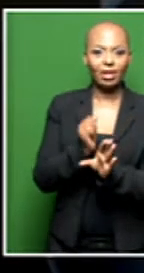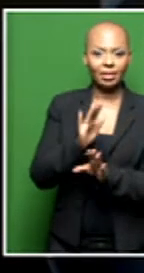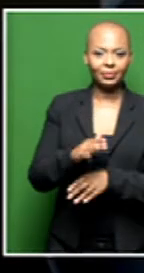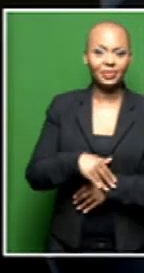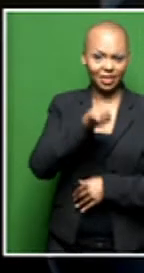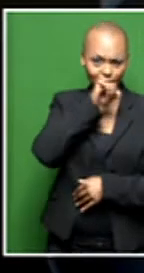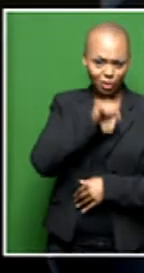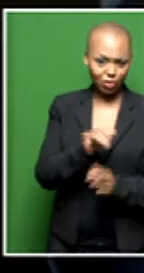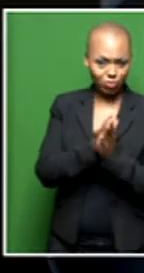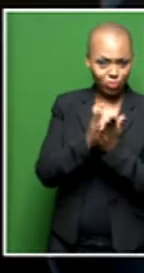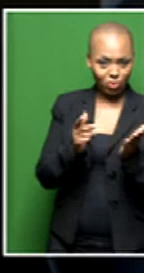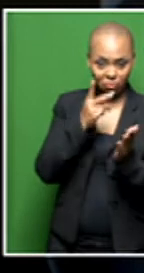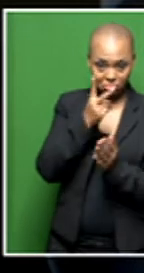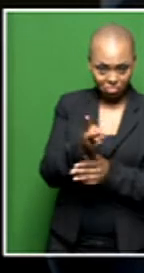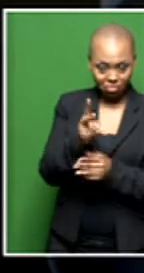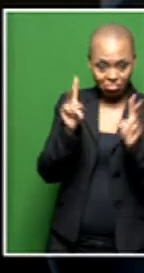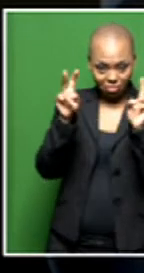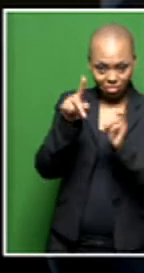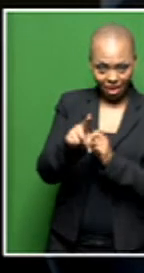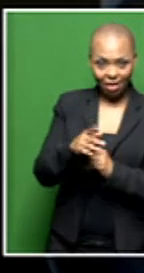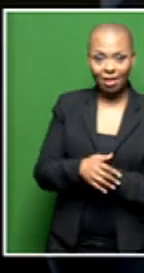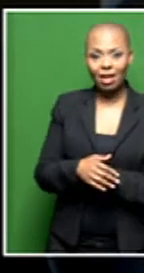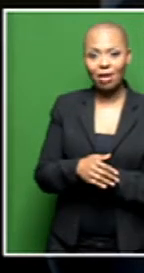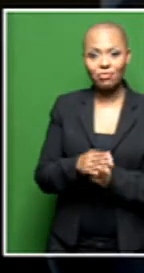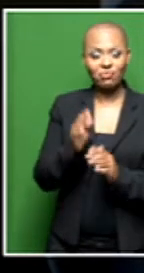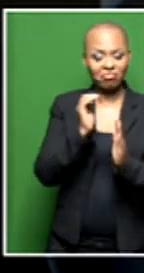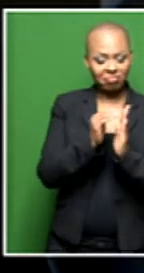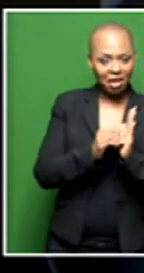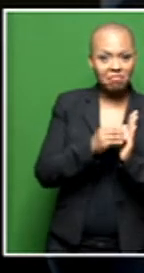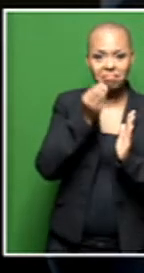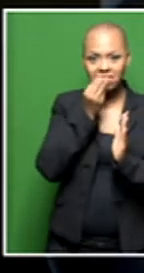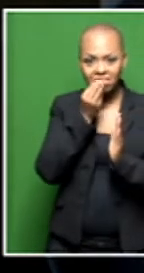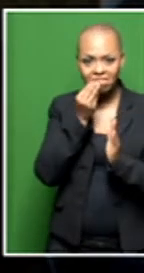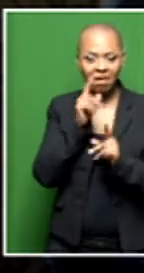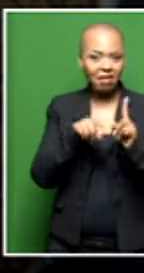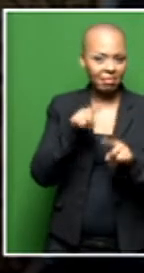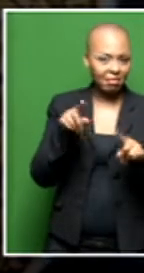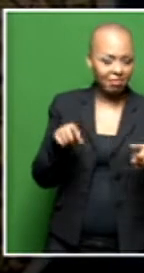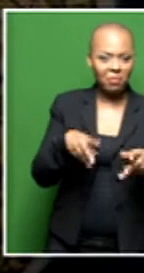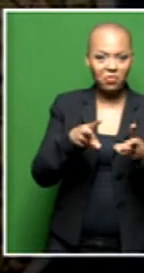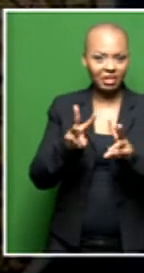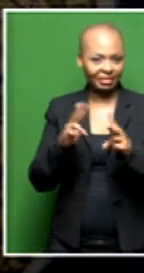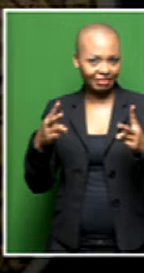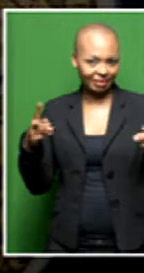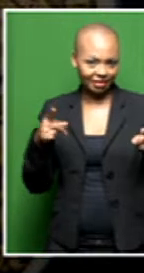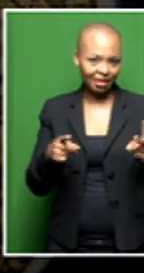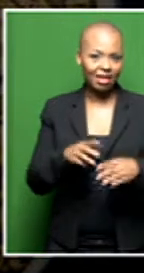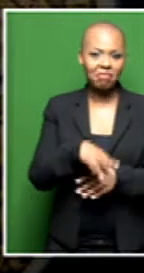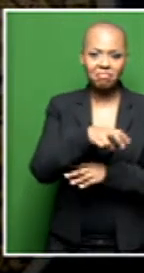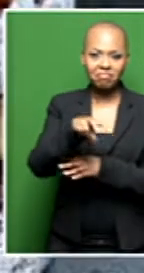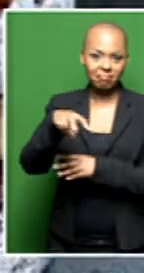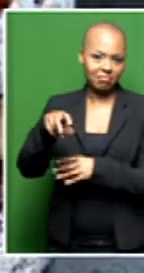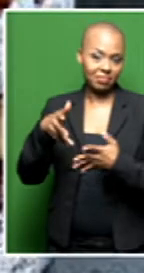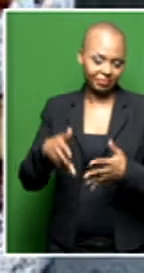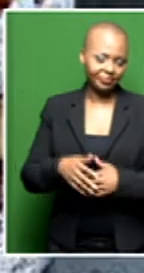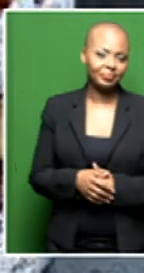friends' recipes as well as many he discovered during his journeys throughout South Africa. Herman joins us now on